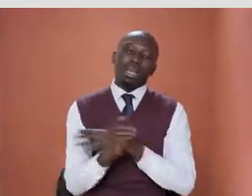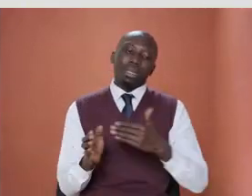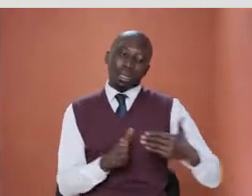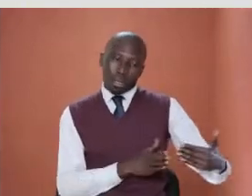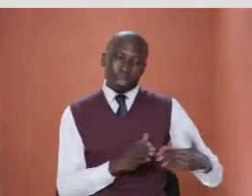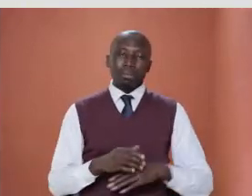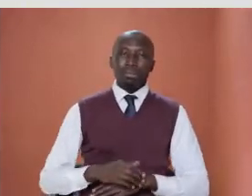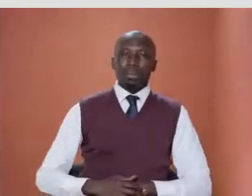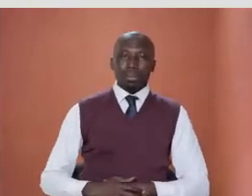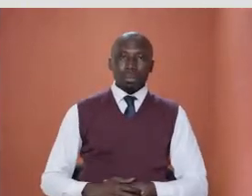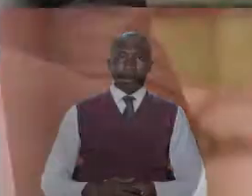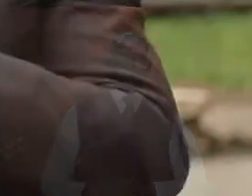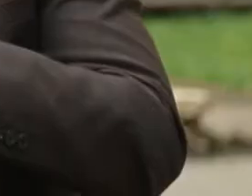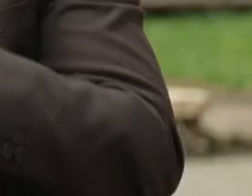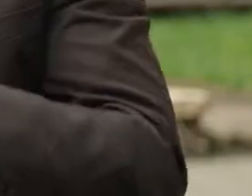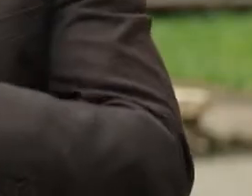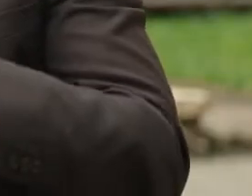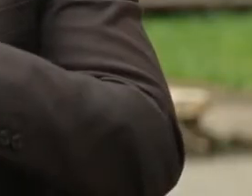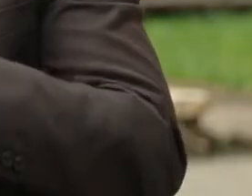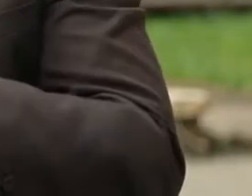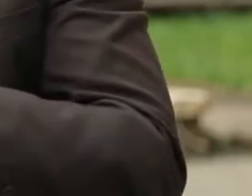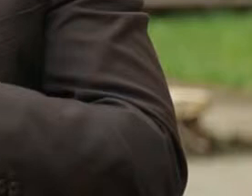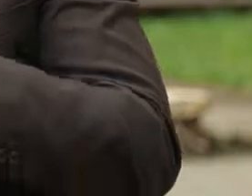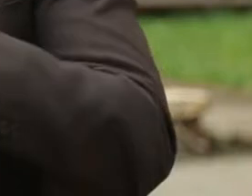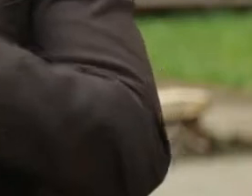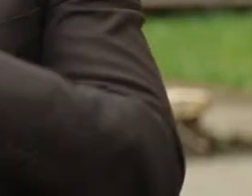disabilities. So our dream